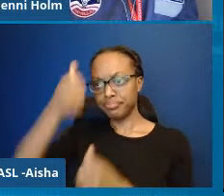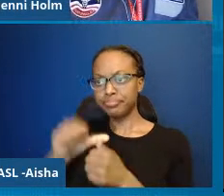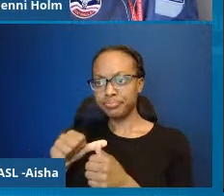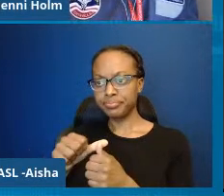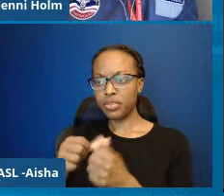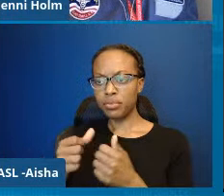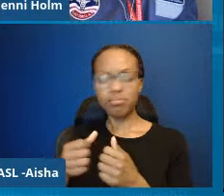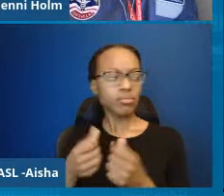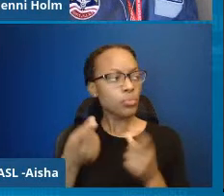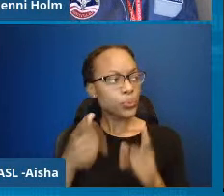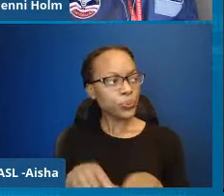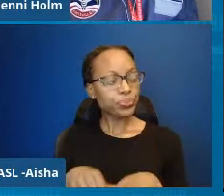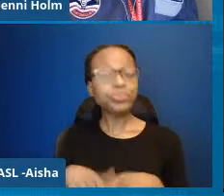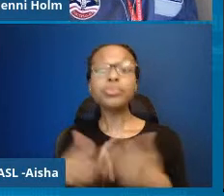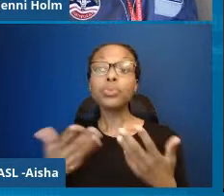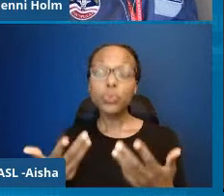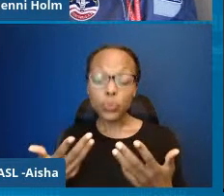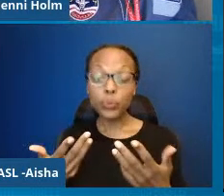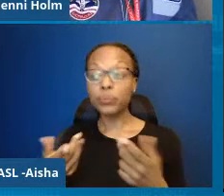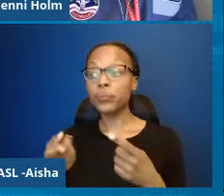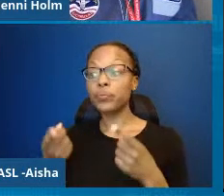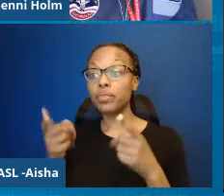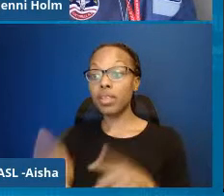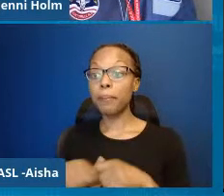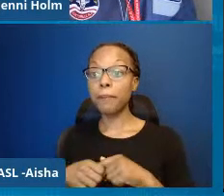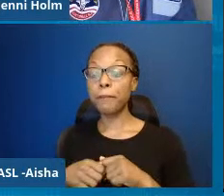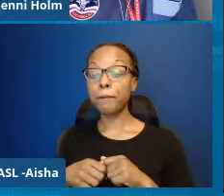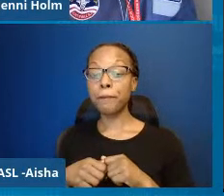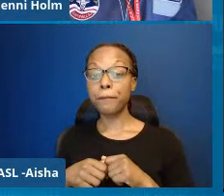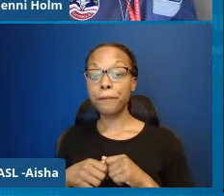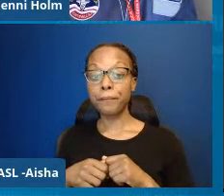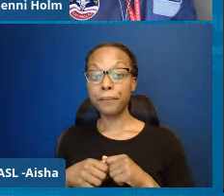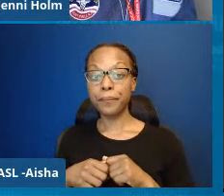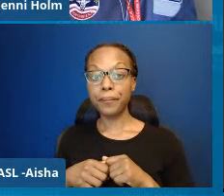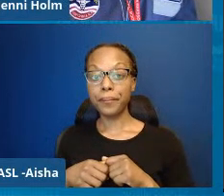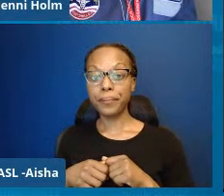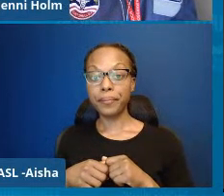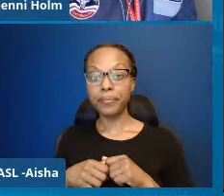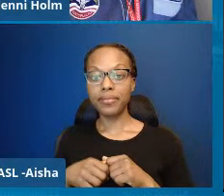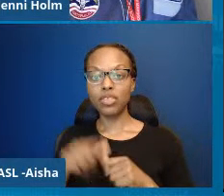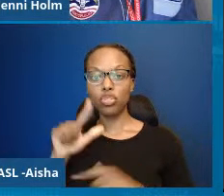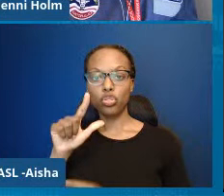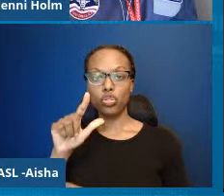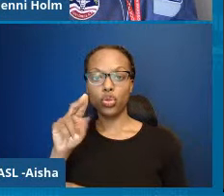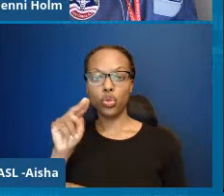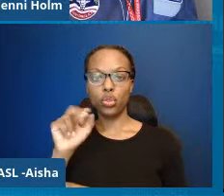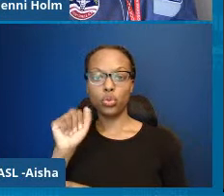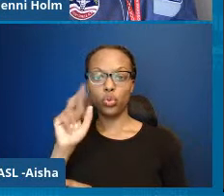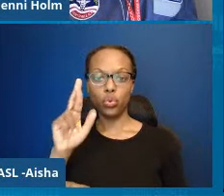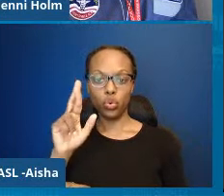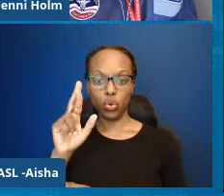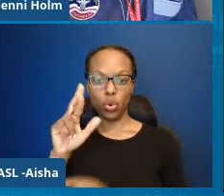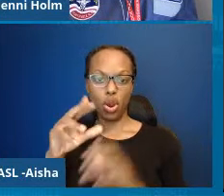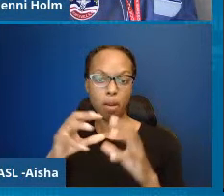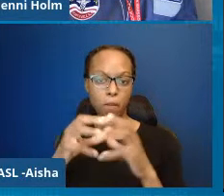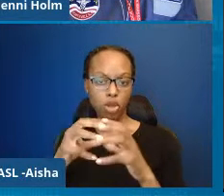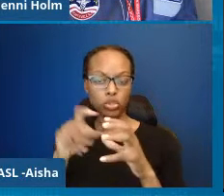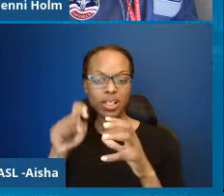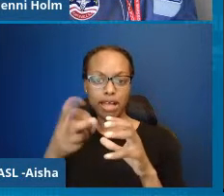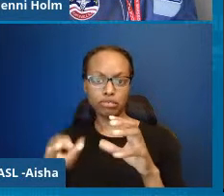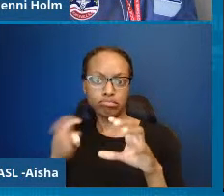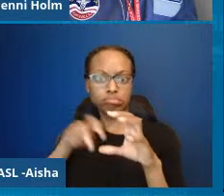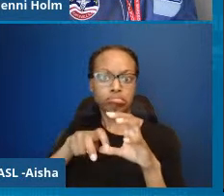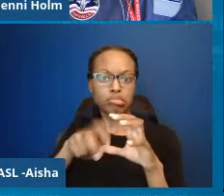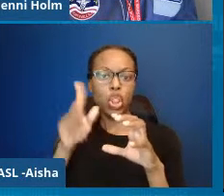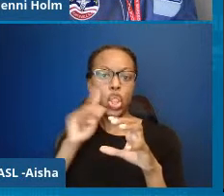air? Yeah, well, basically they had to use their lunar module as a lifeboat because